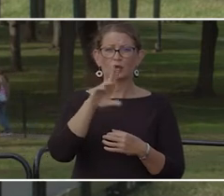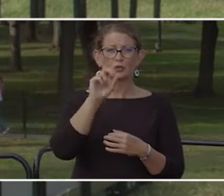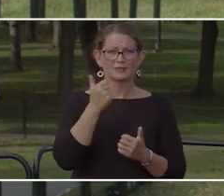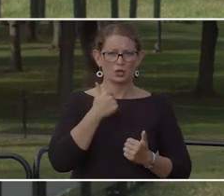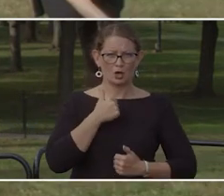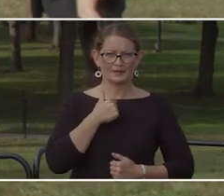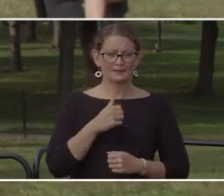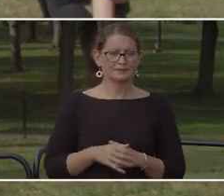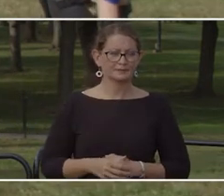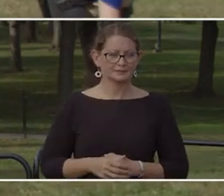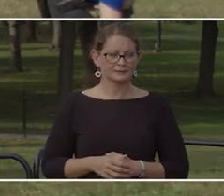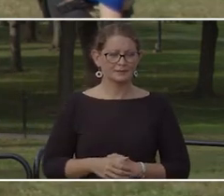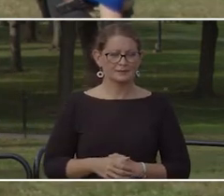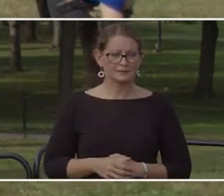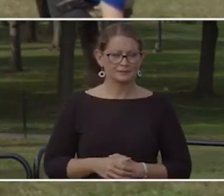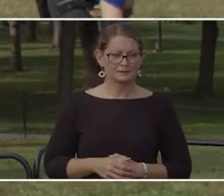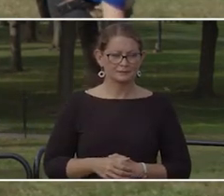Army.